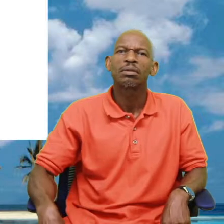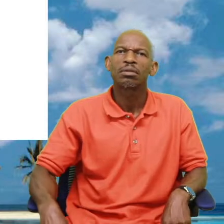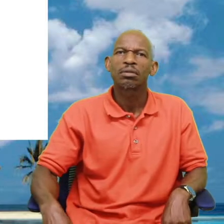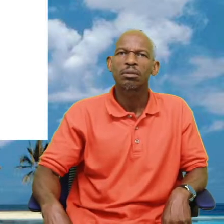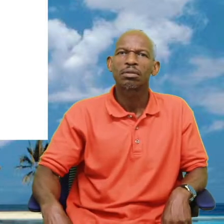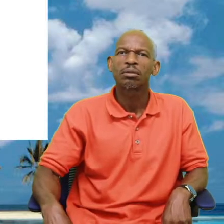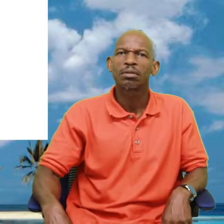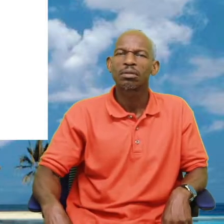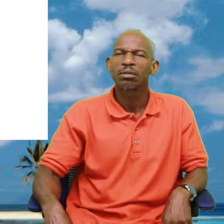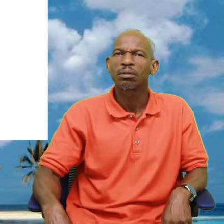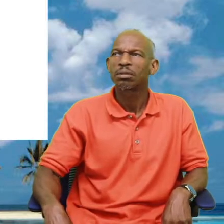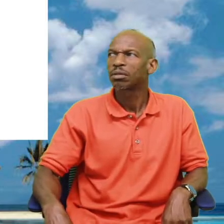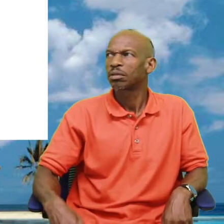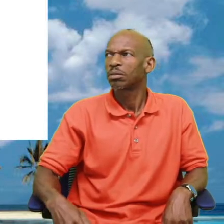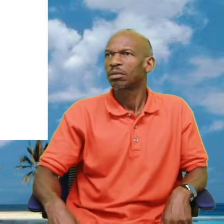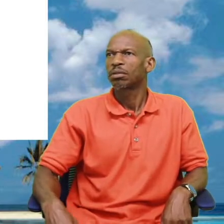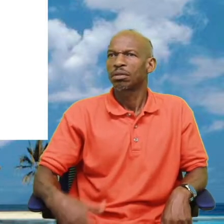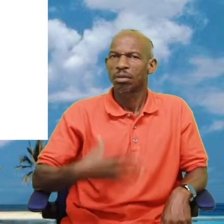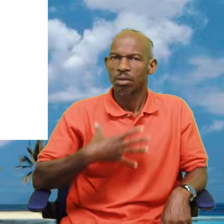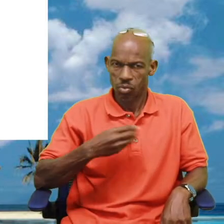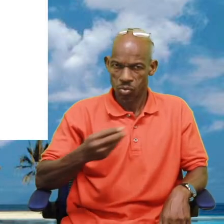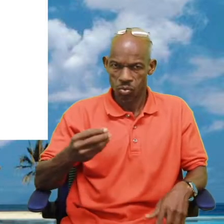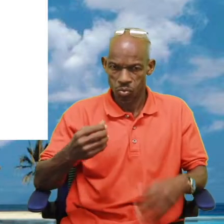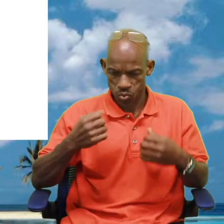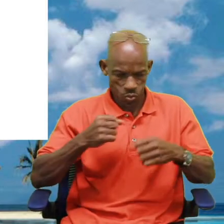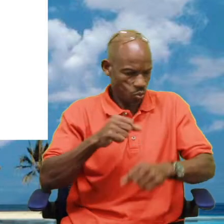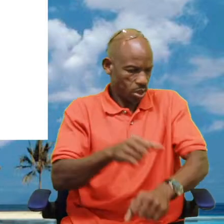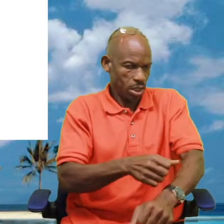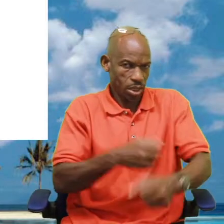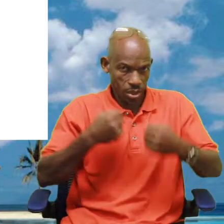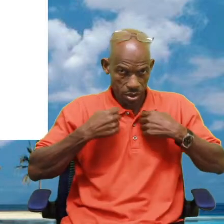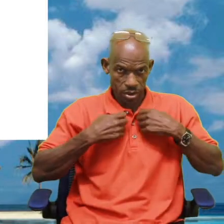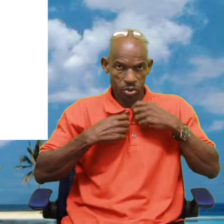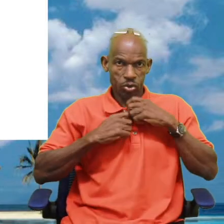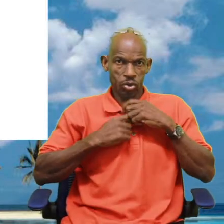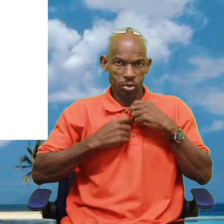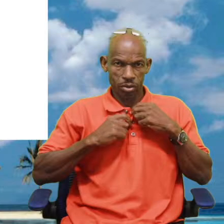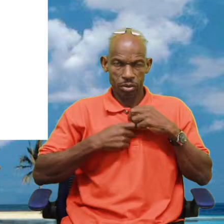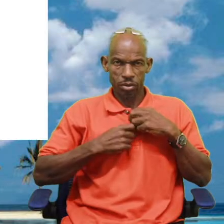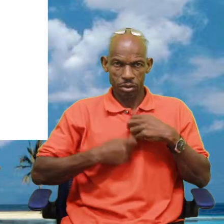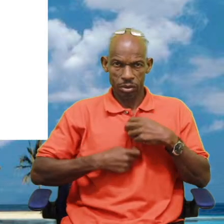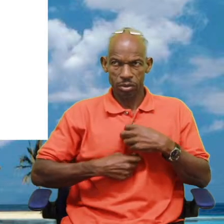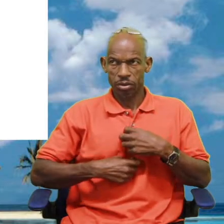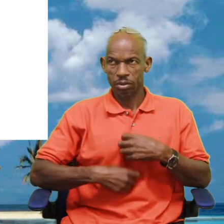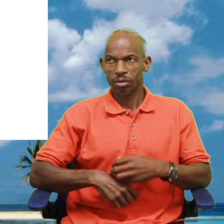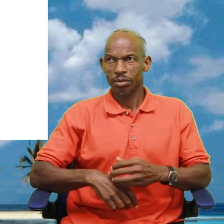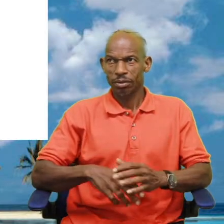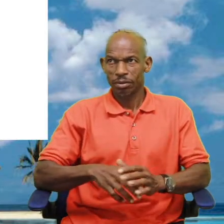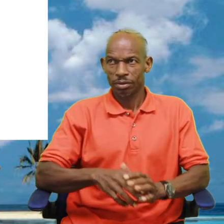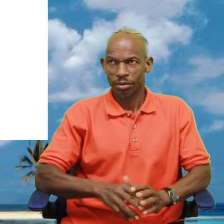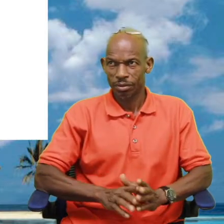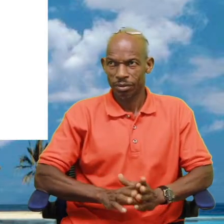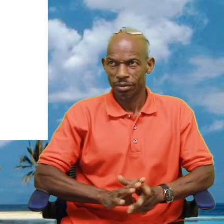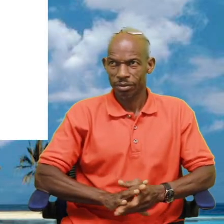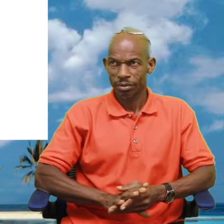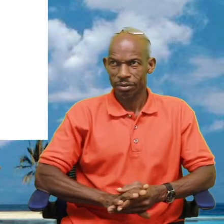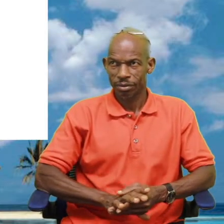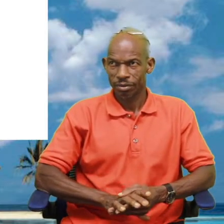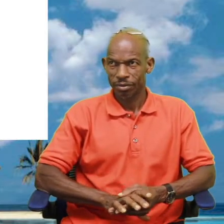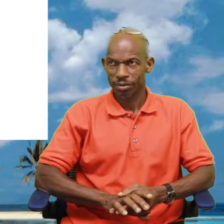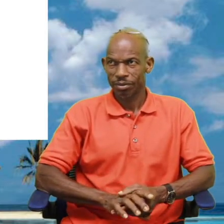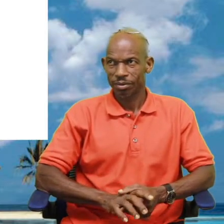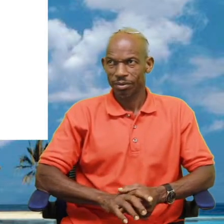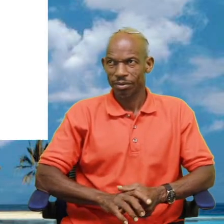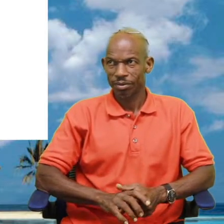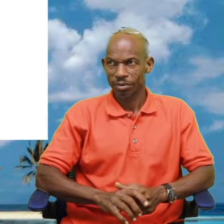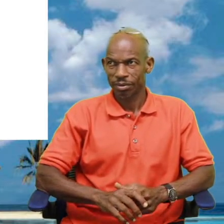He has a white shirt on. All right. Okay, all right. I know